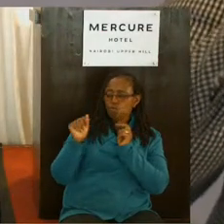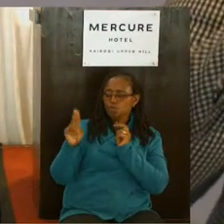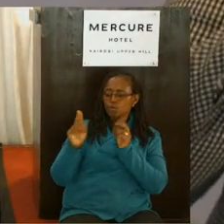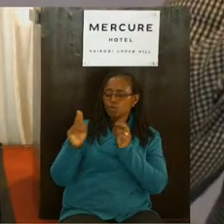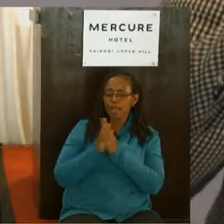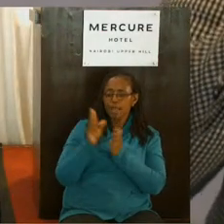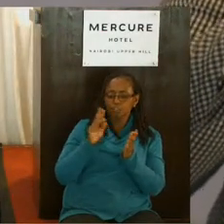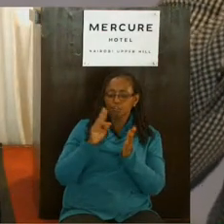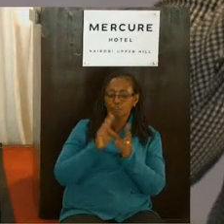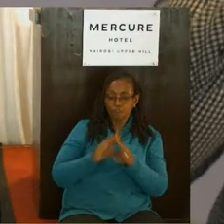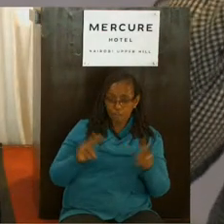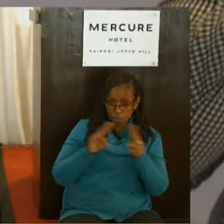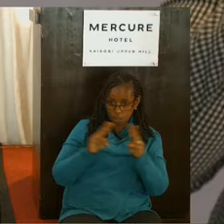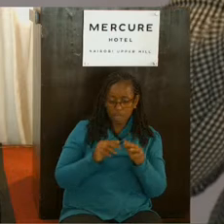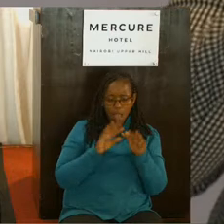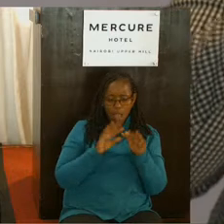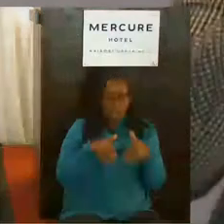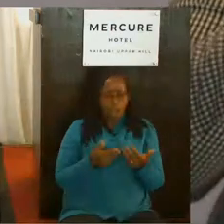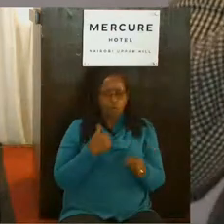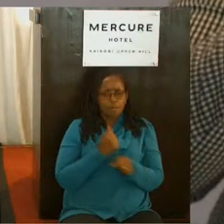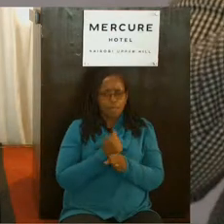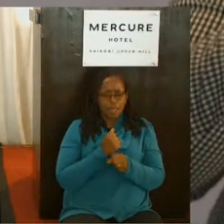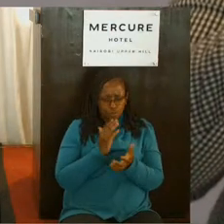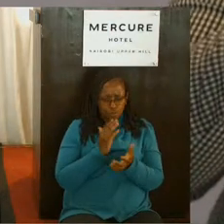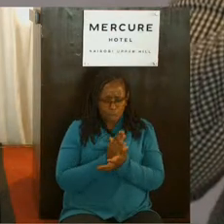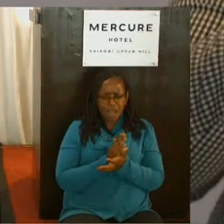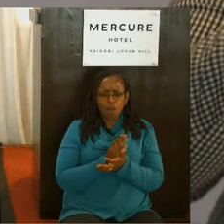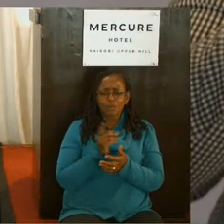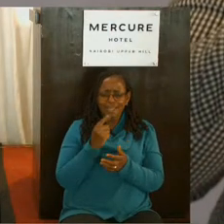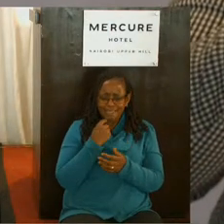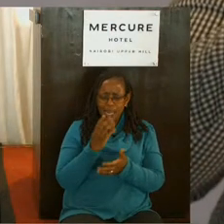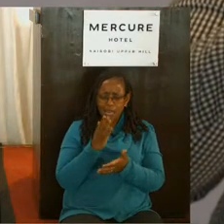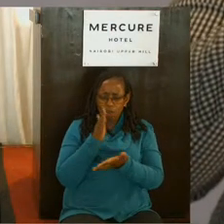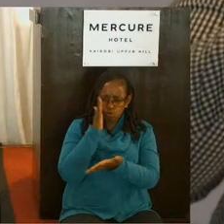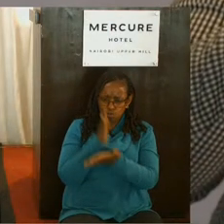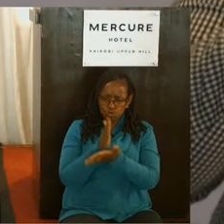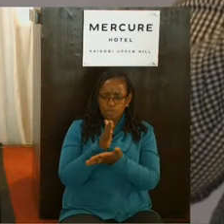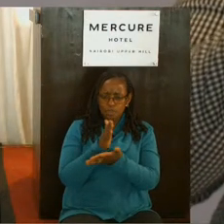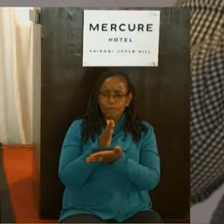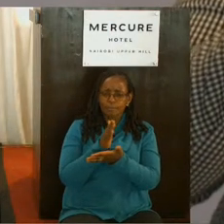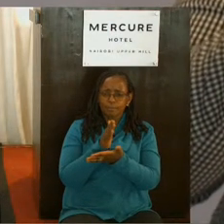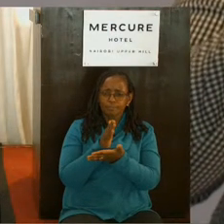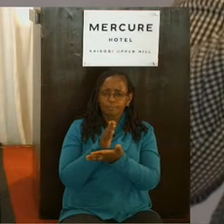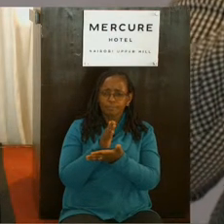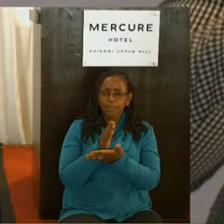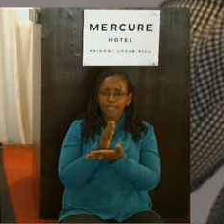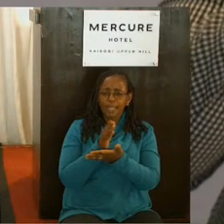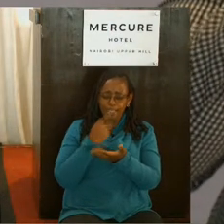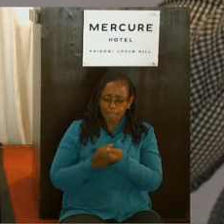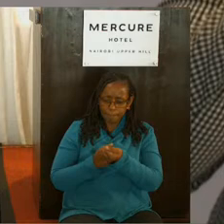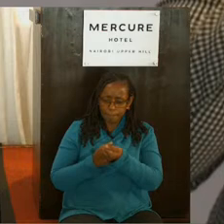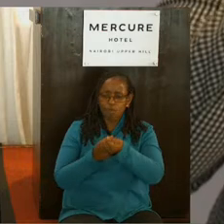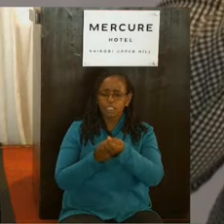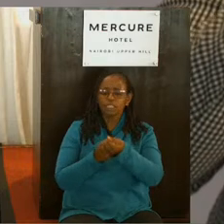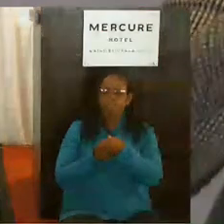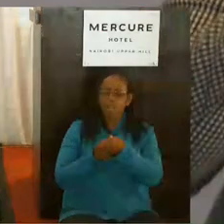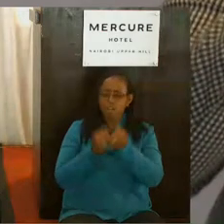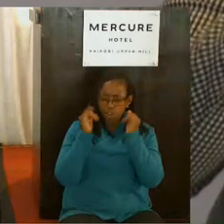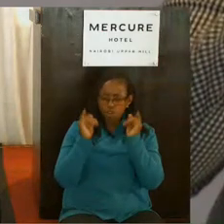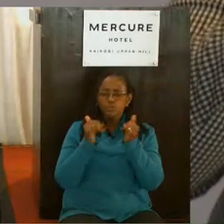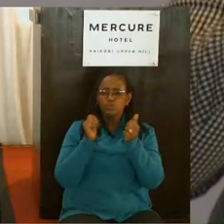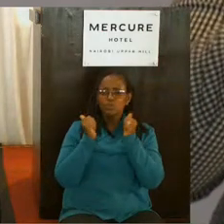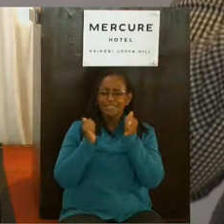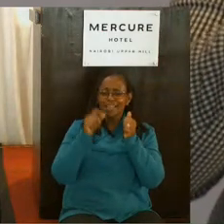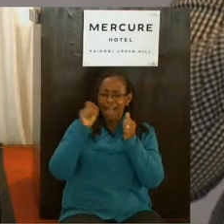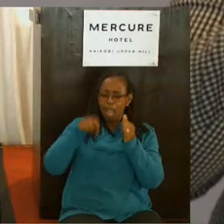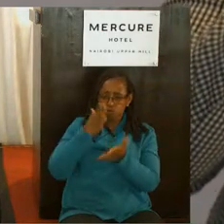National values and then how do we ensure credibility and the support of verifiable news as it is now and of course we